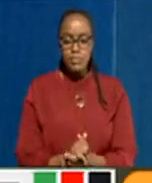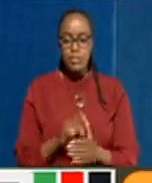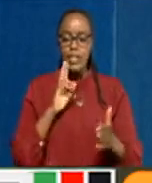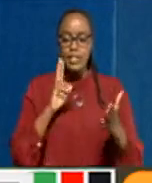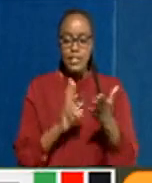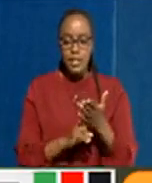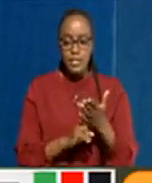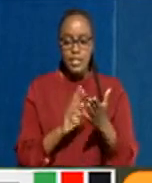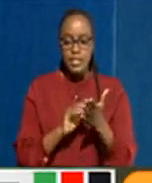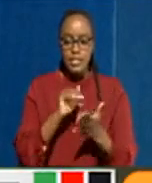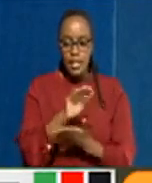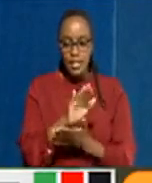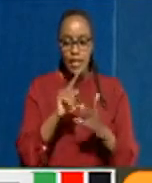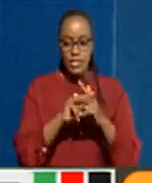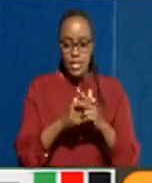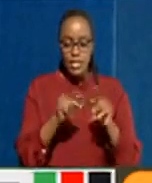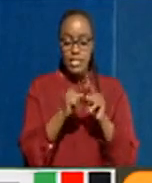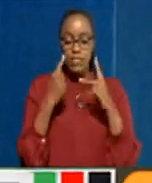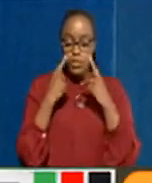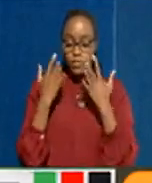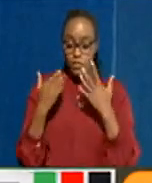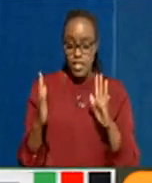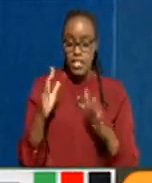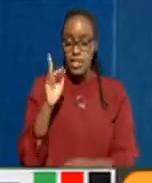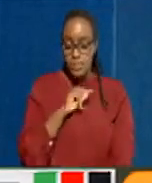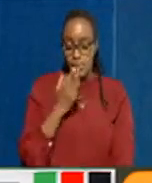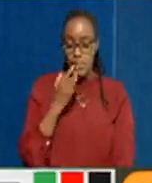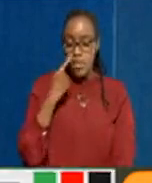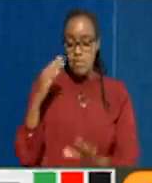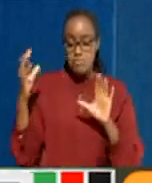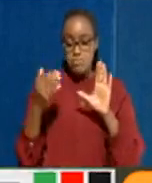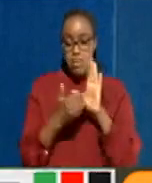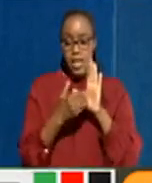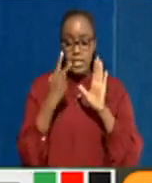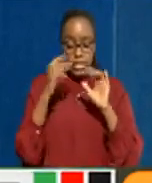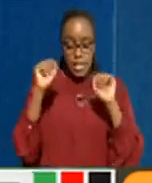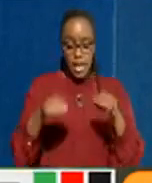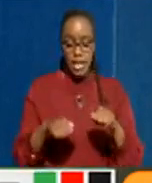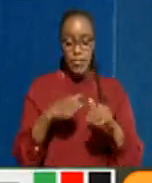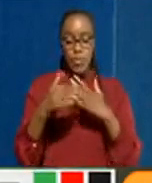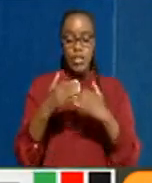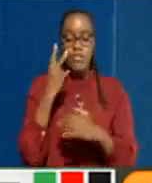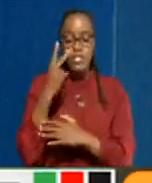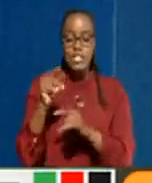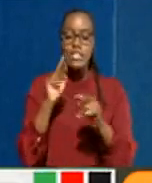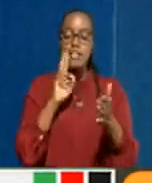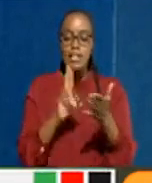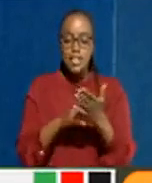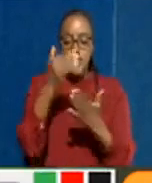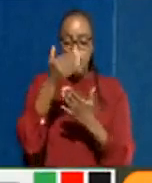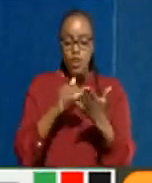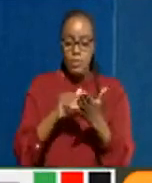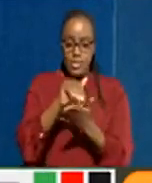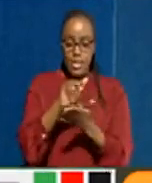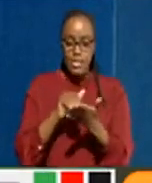Results transmission has started, as you can see on the screen. What you see is the result forms coming